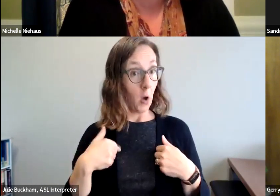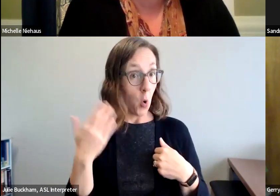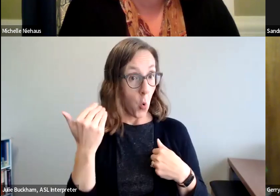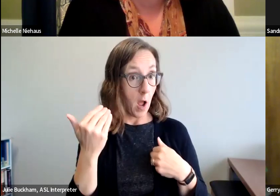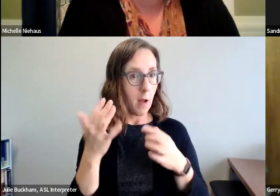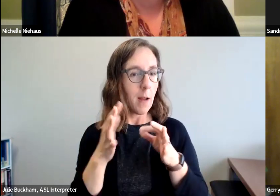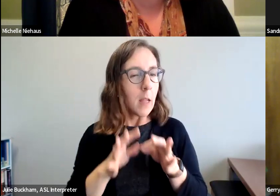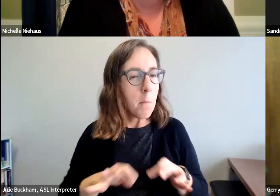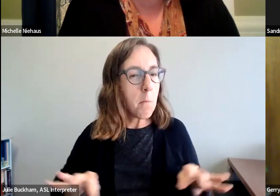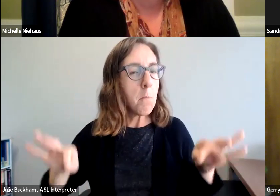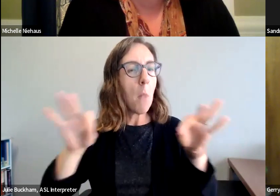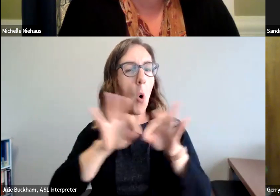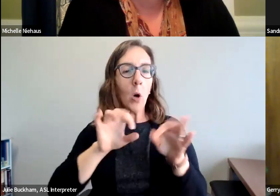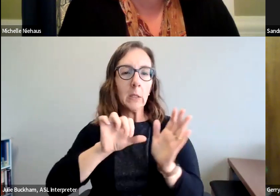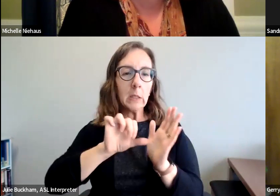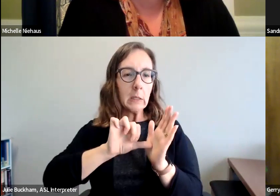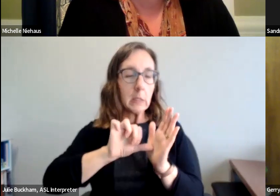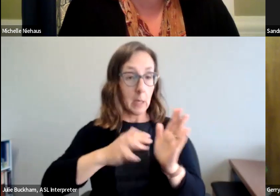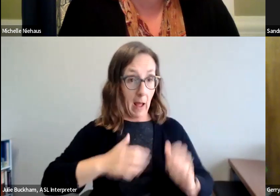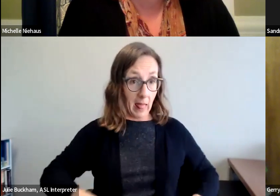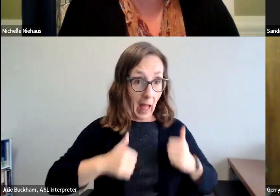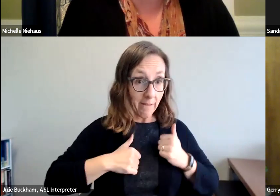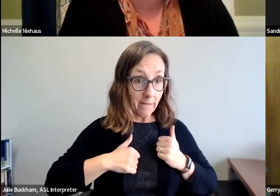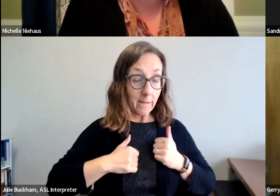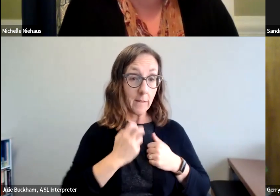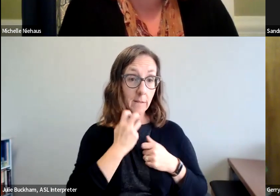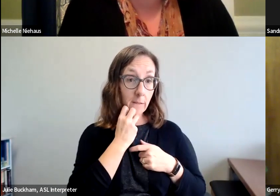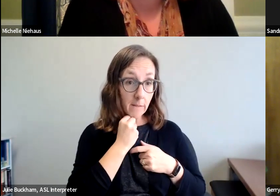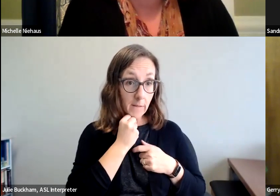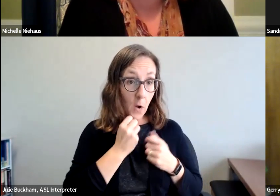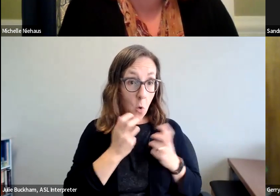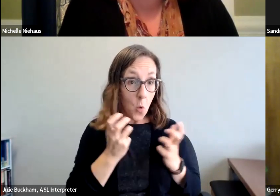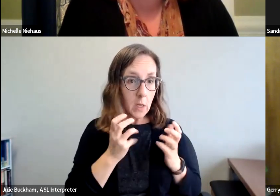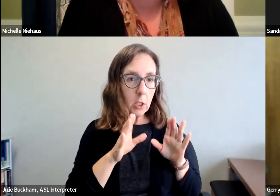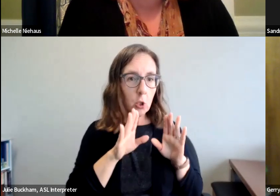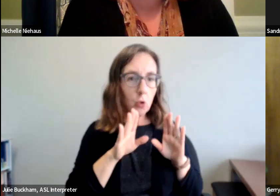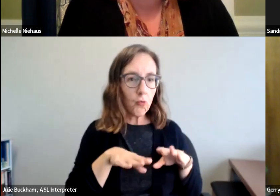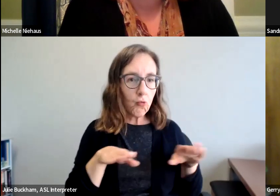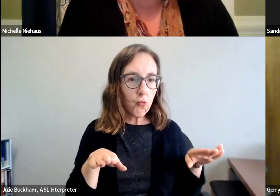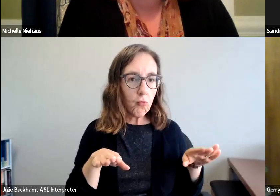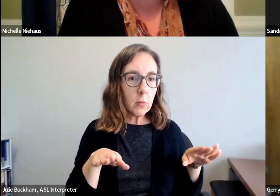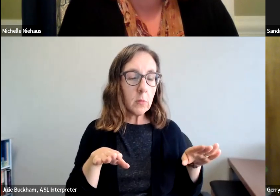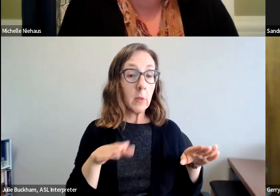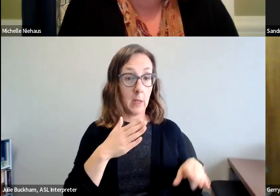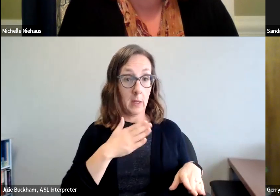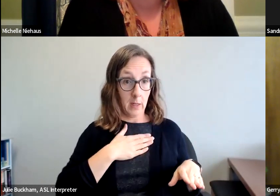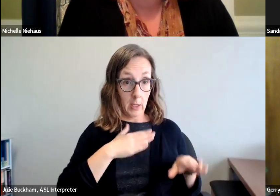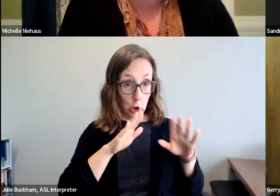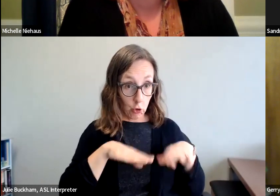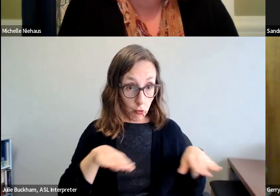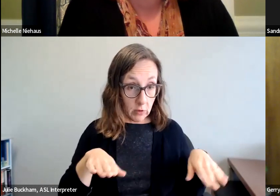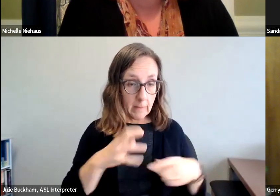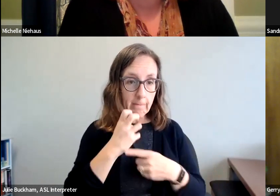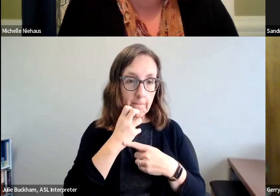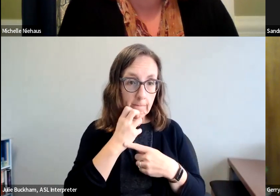things that's in our lives are our children. Our children are the main characters and